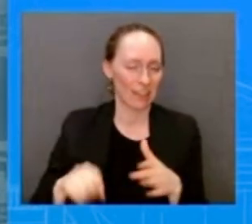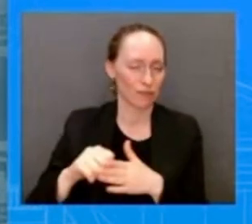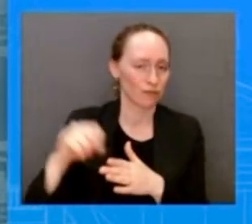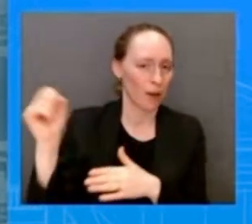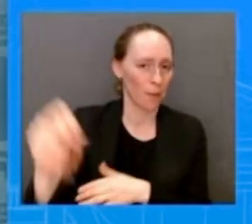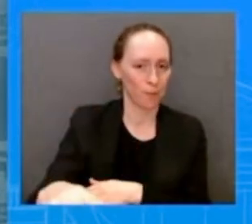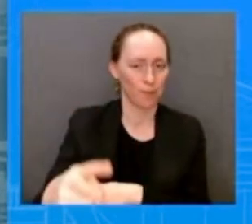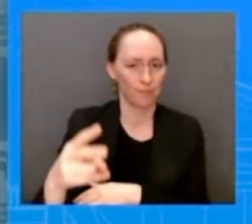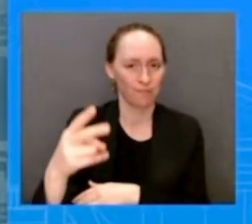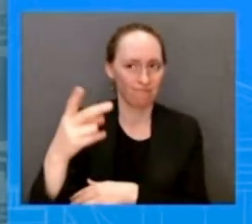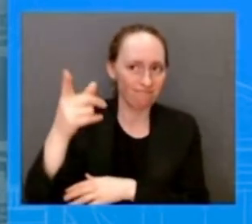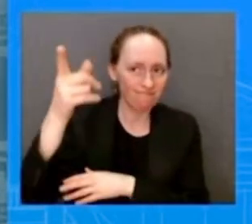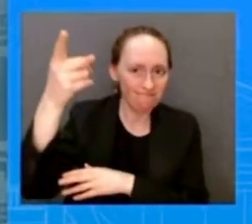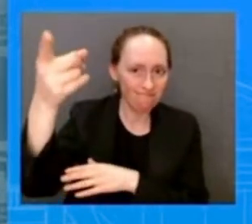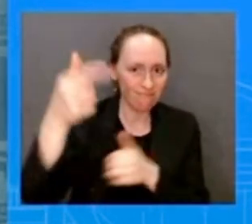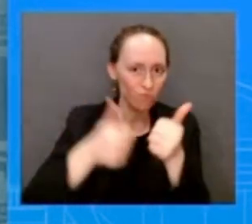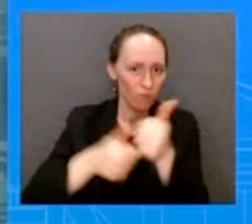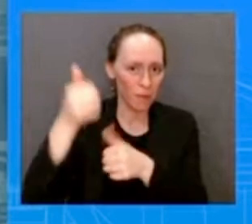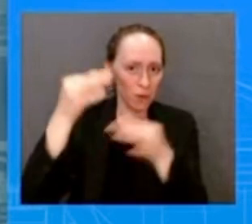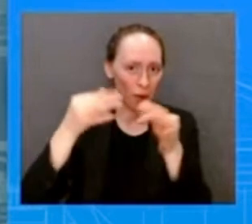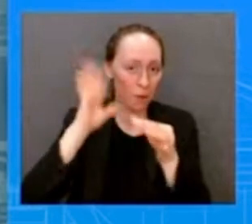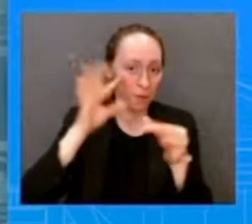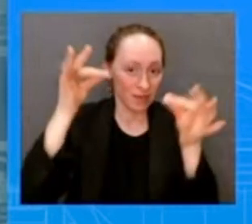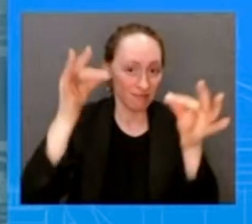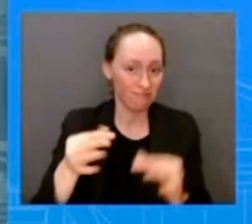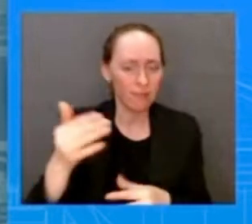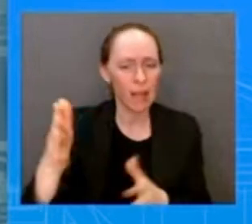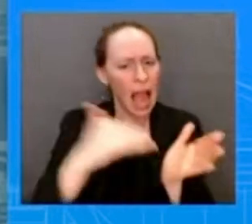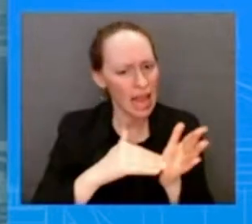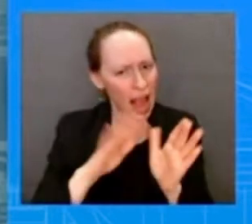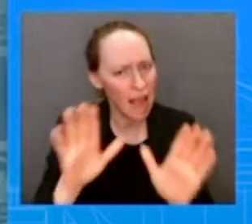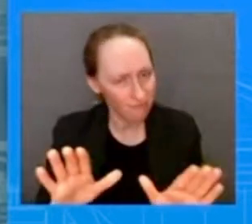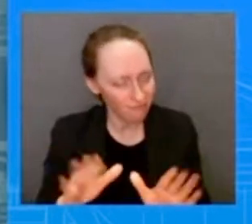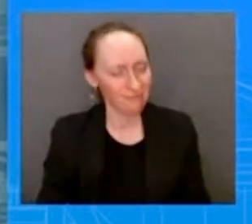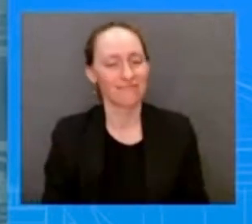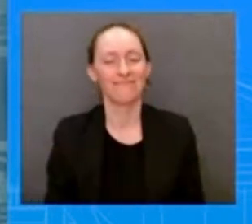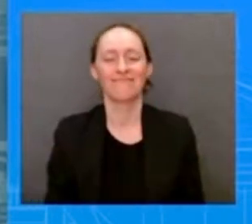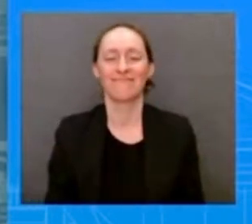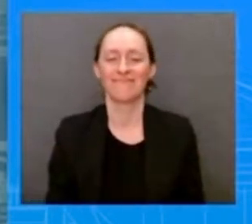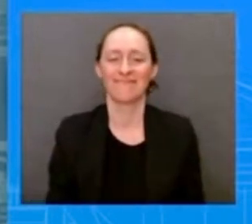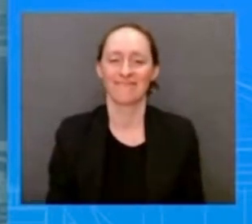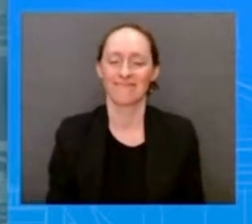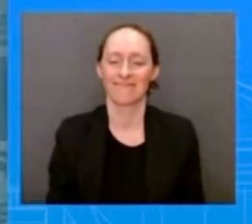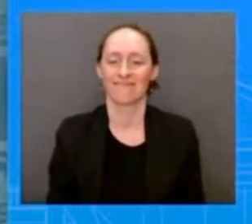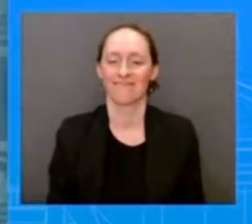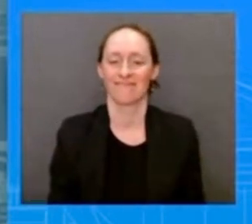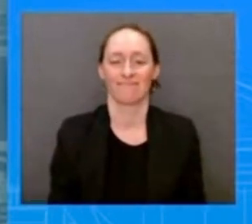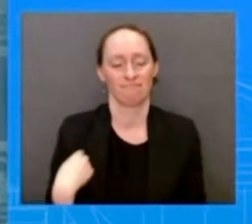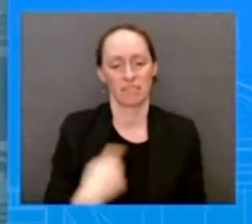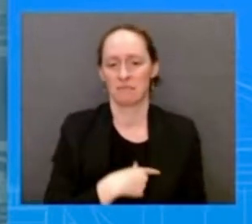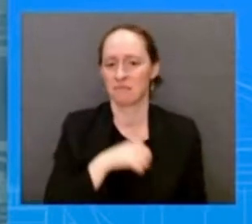decide. But again, we feel that they do not have, the other side do not have the merit